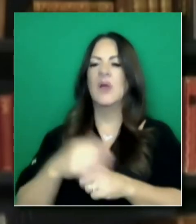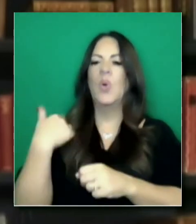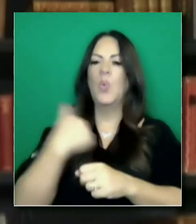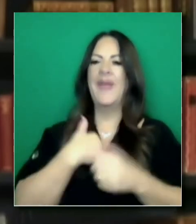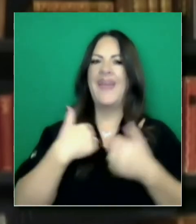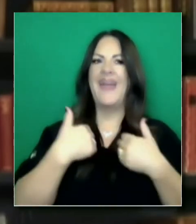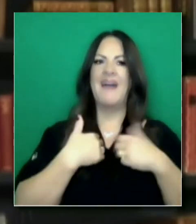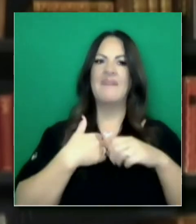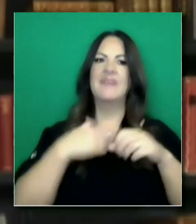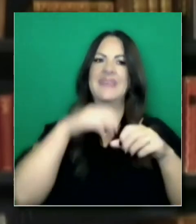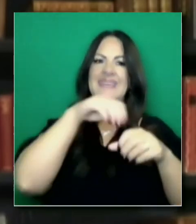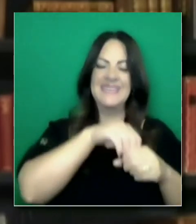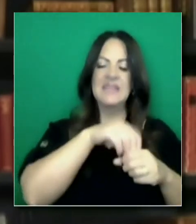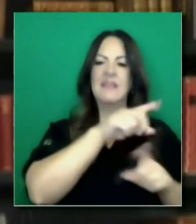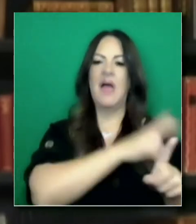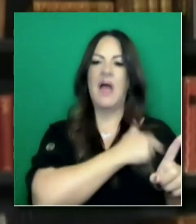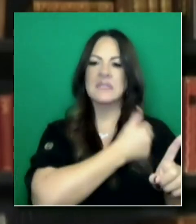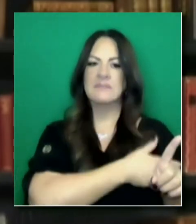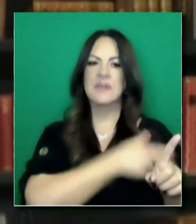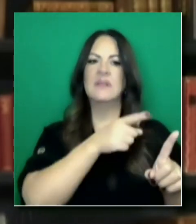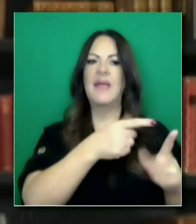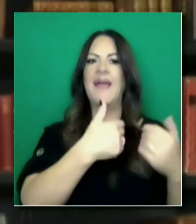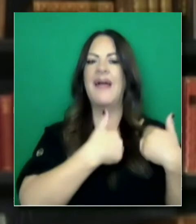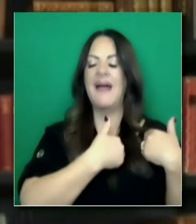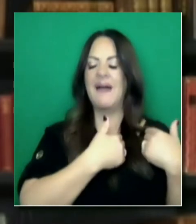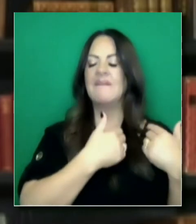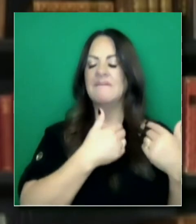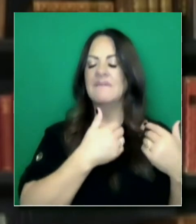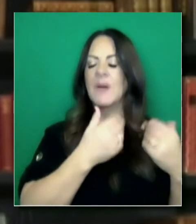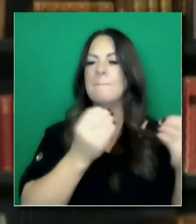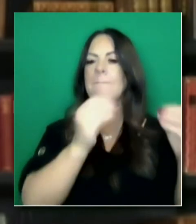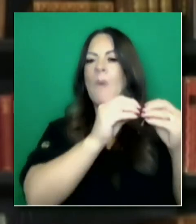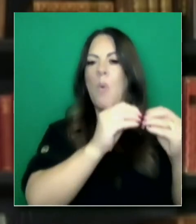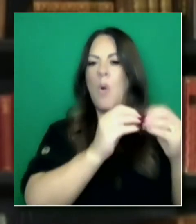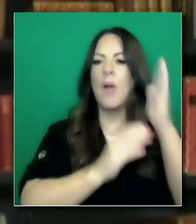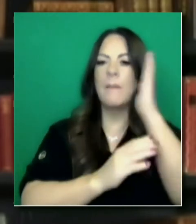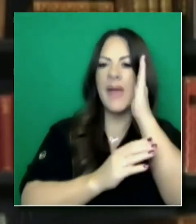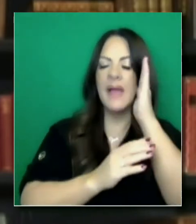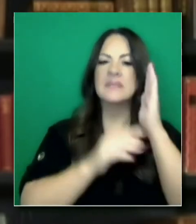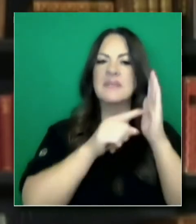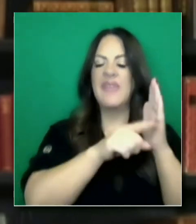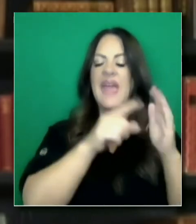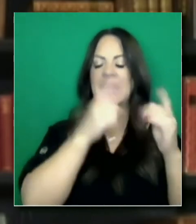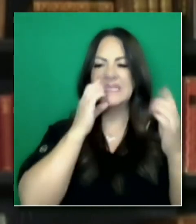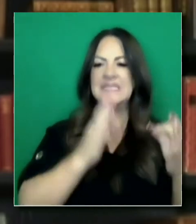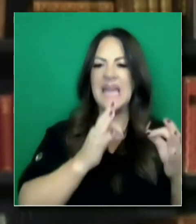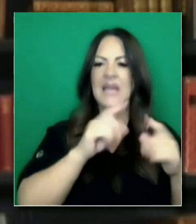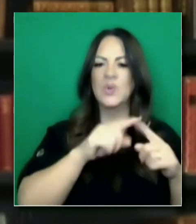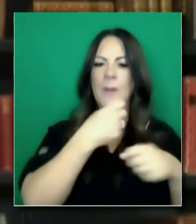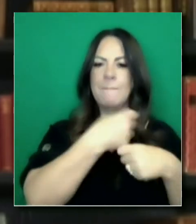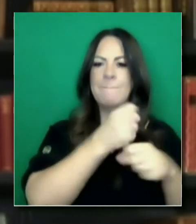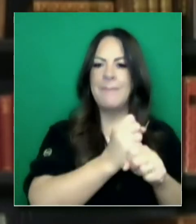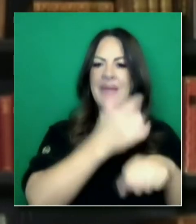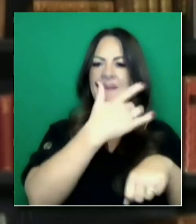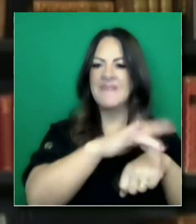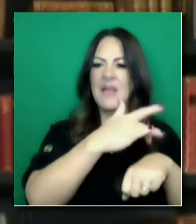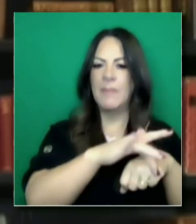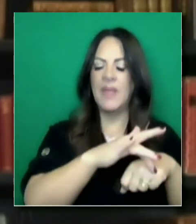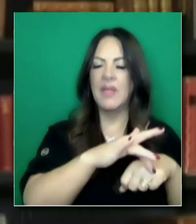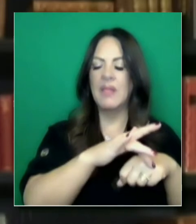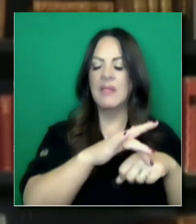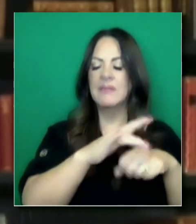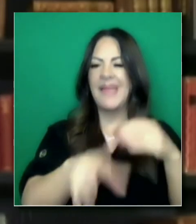within hospital systems that get you tens of thousands of additional beds. All total, that is a